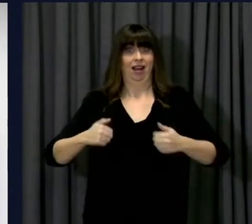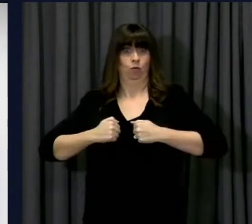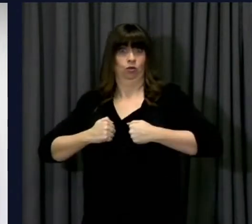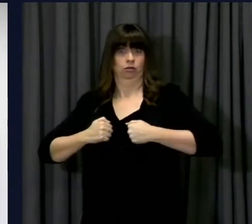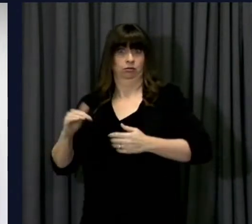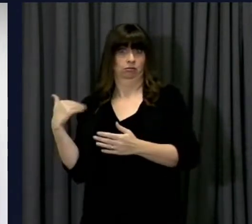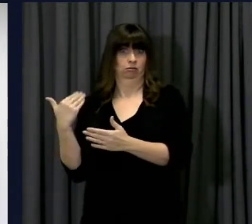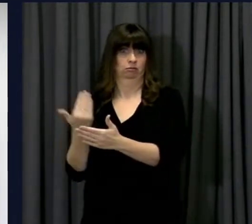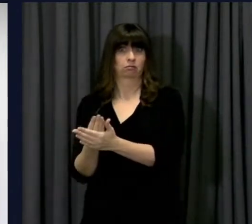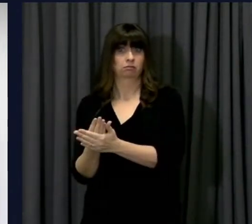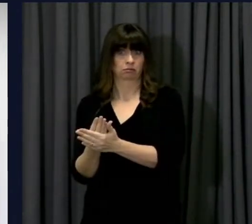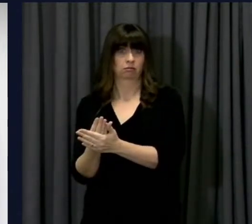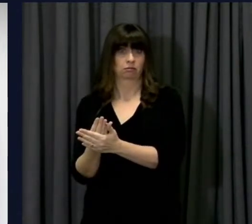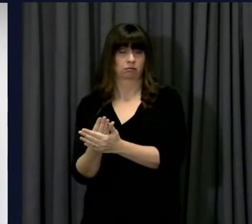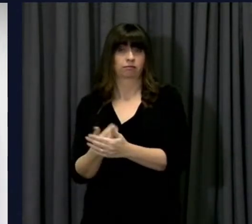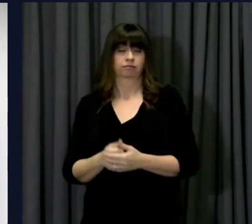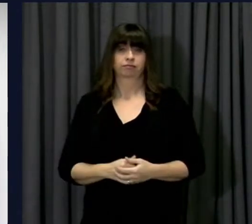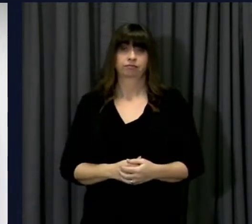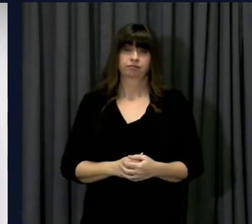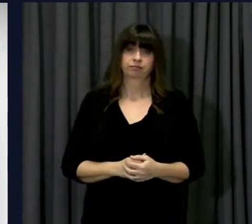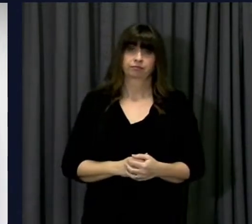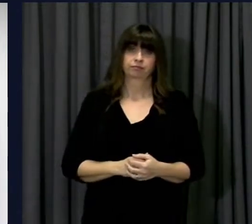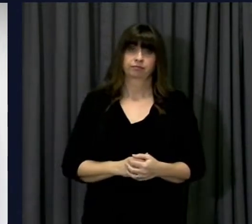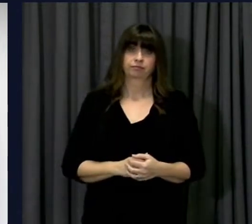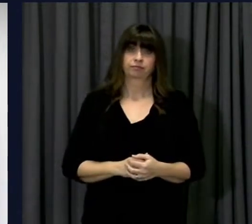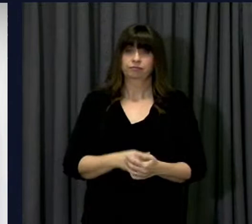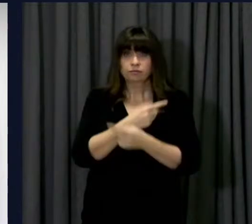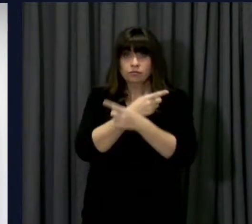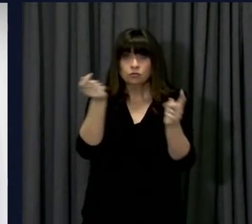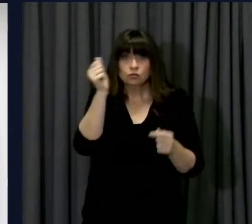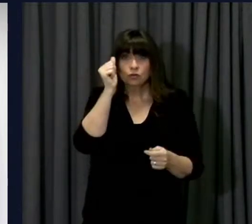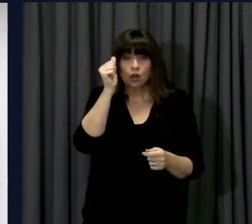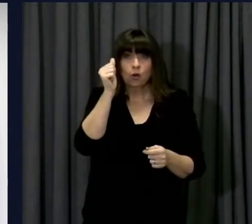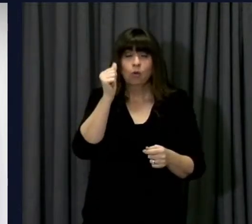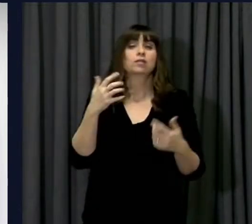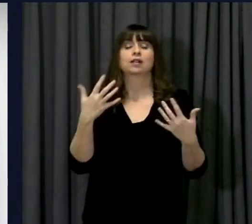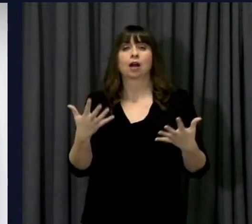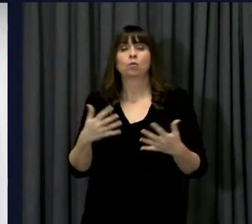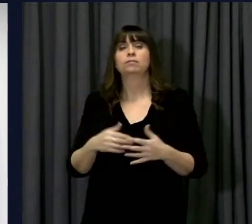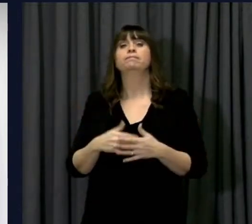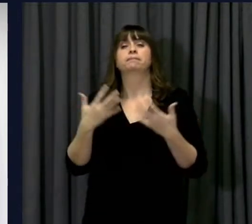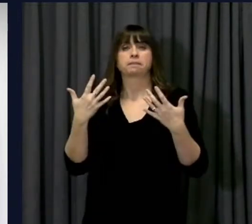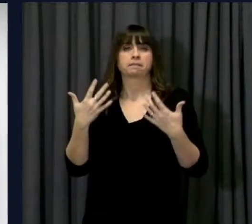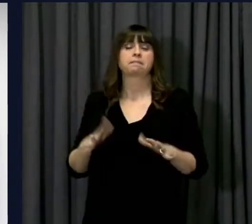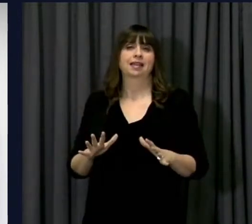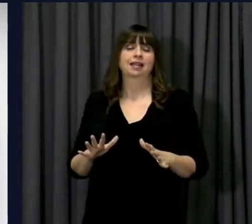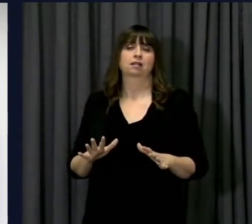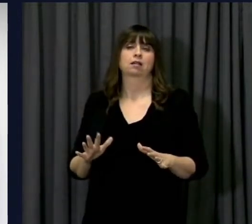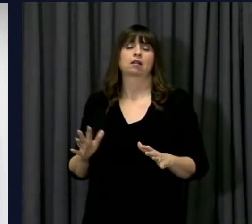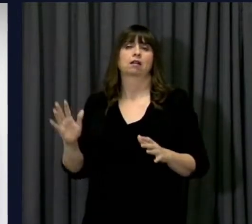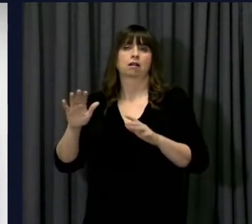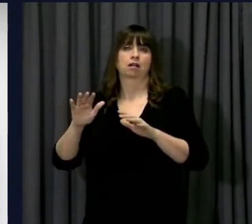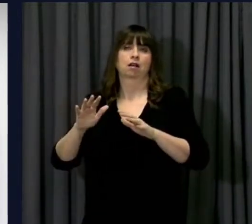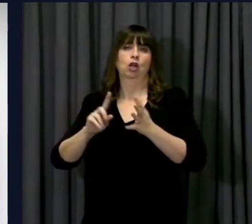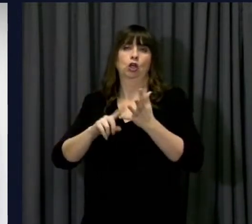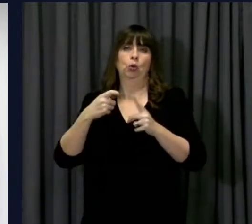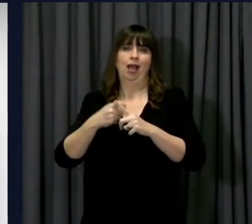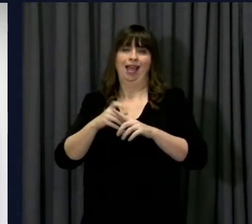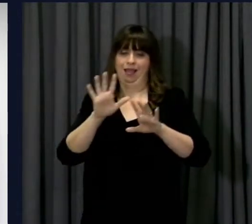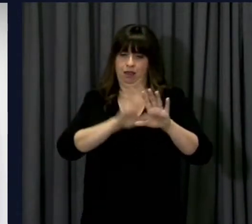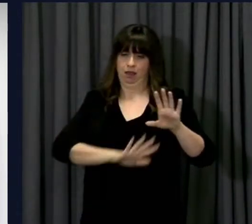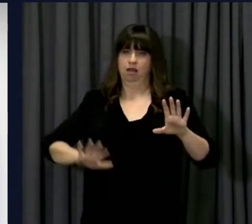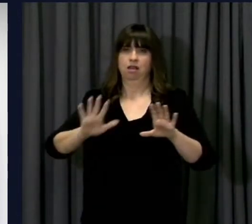through most of the pandemic. As you know, the Travel Corridor Scheme has recently been suspended across the United